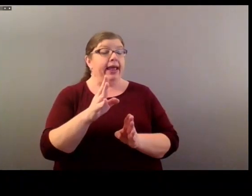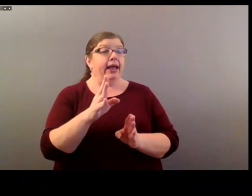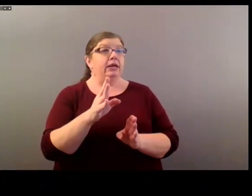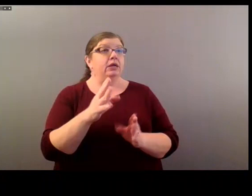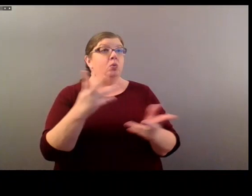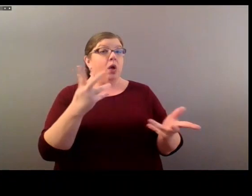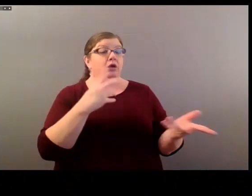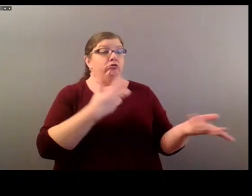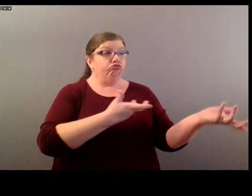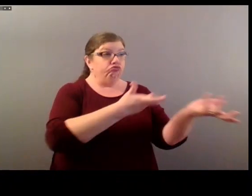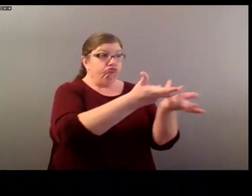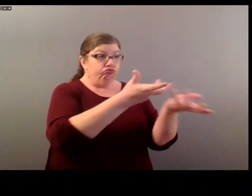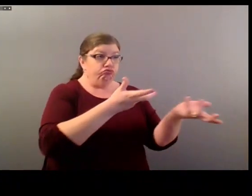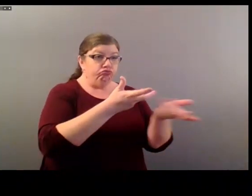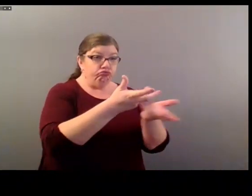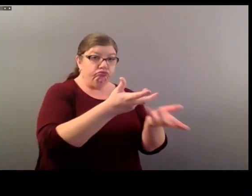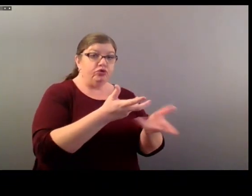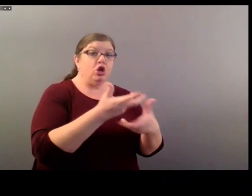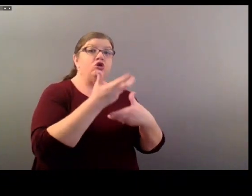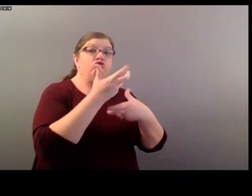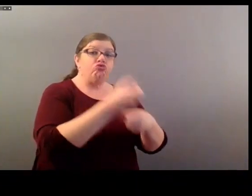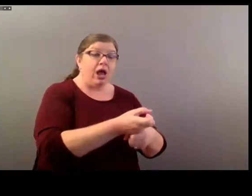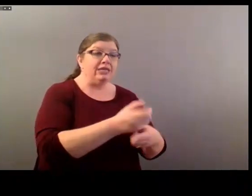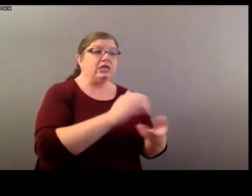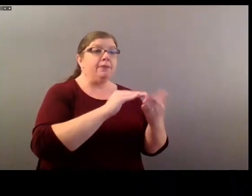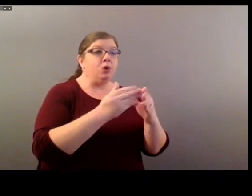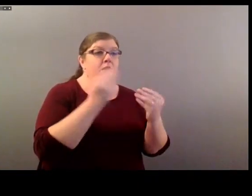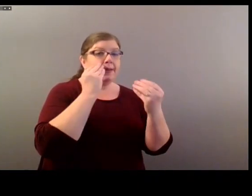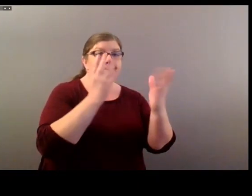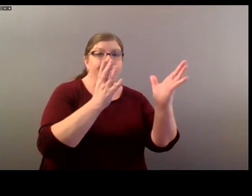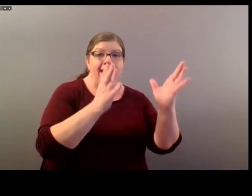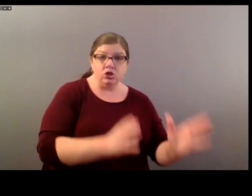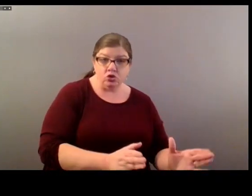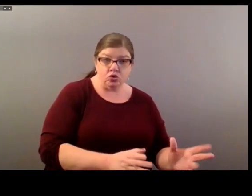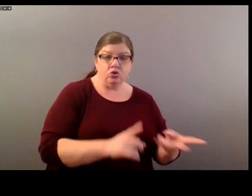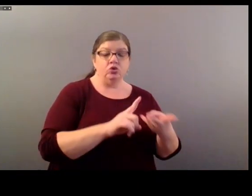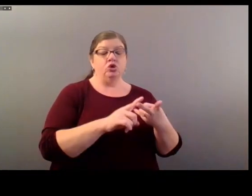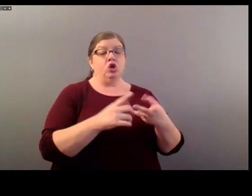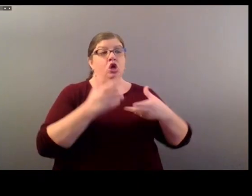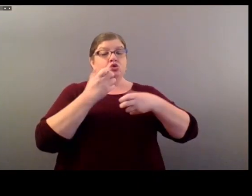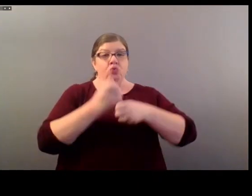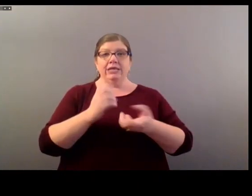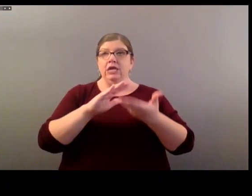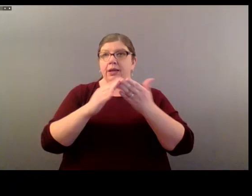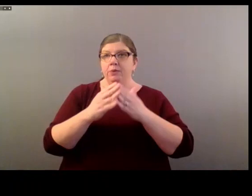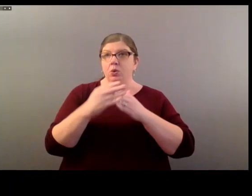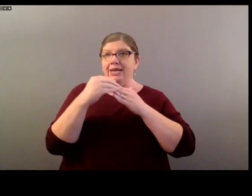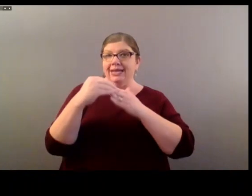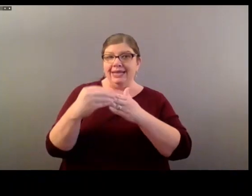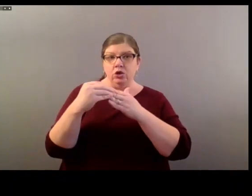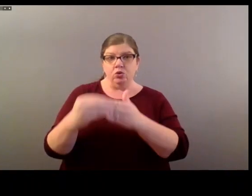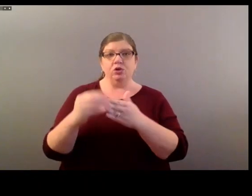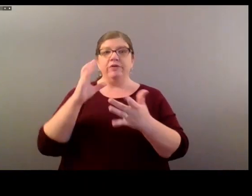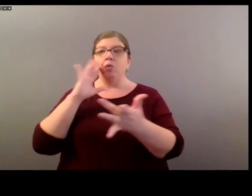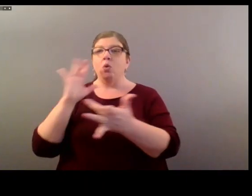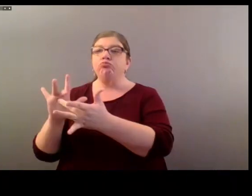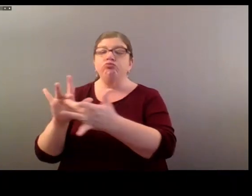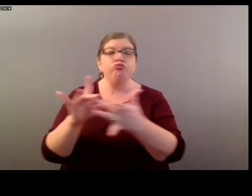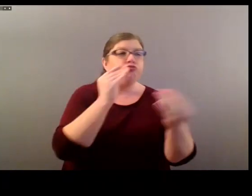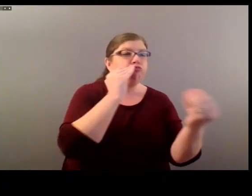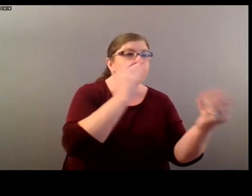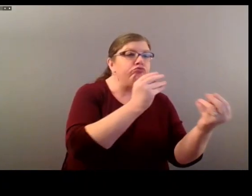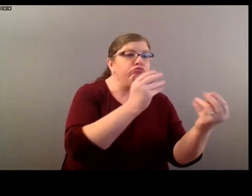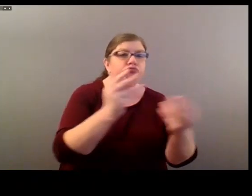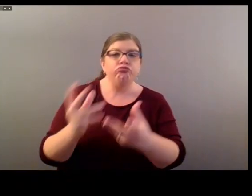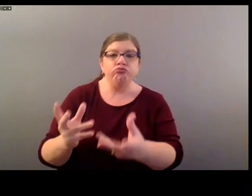trusted community messengers, trusted community leaders in outreach efforts. So